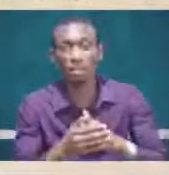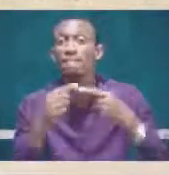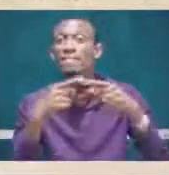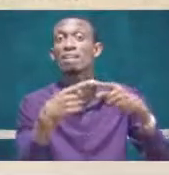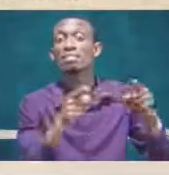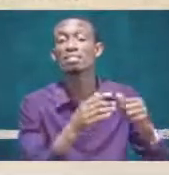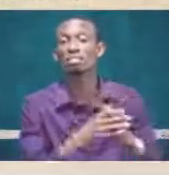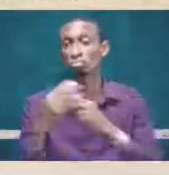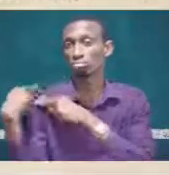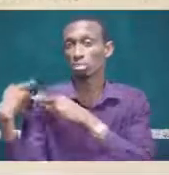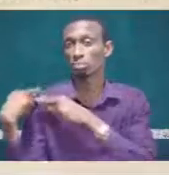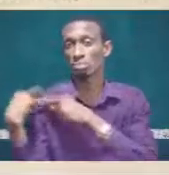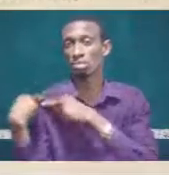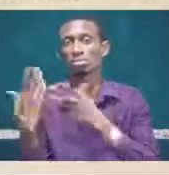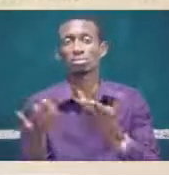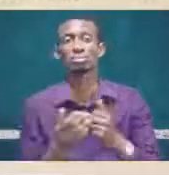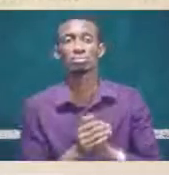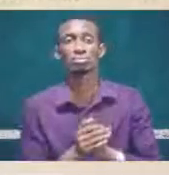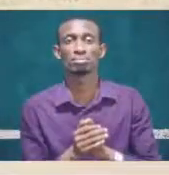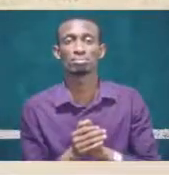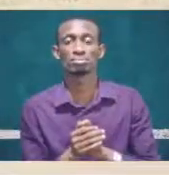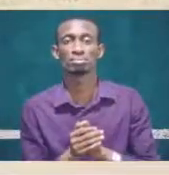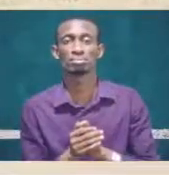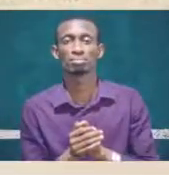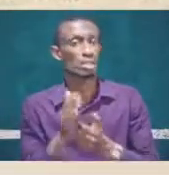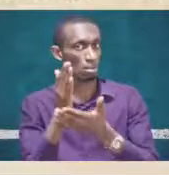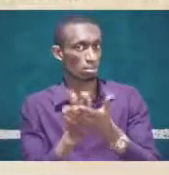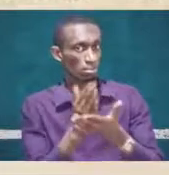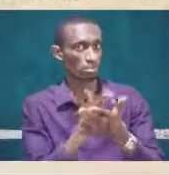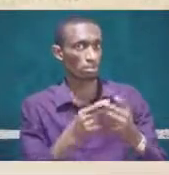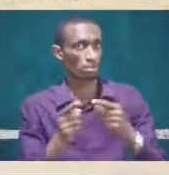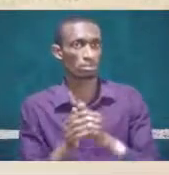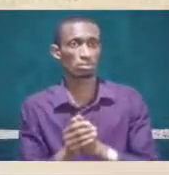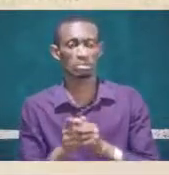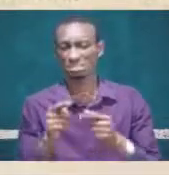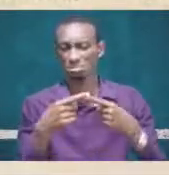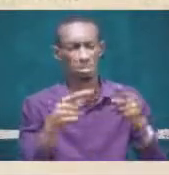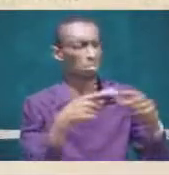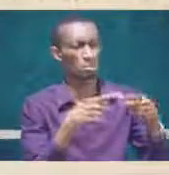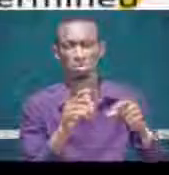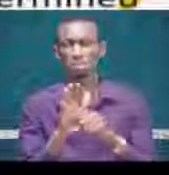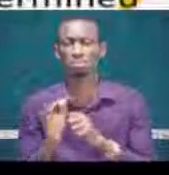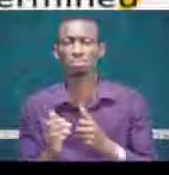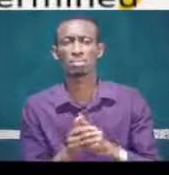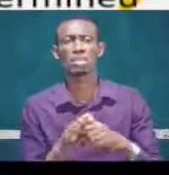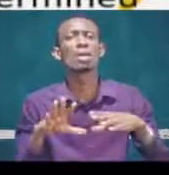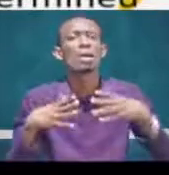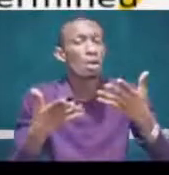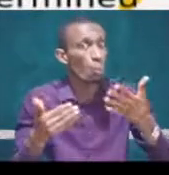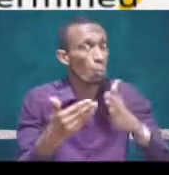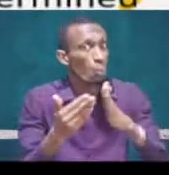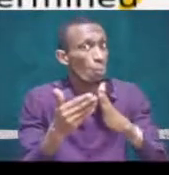the interesting part, from the same 20 amino acids, so much variance. So how do we crack